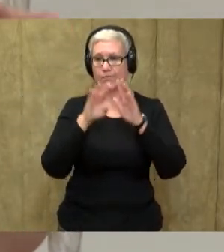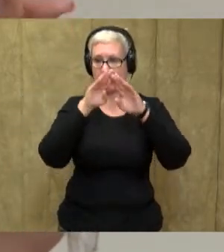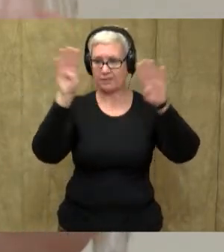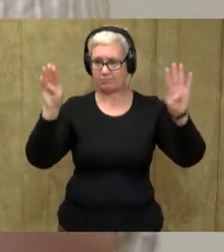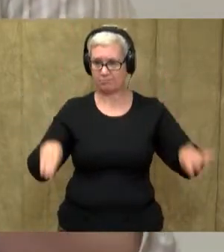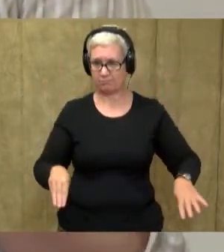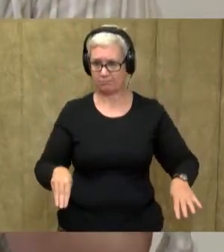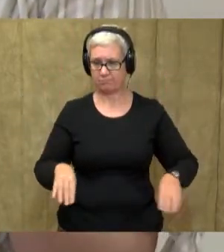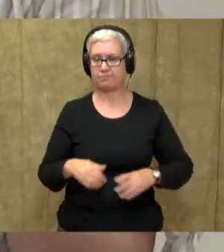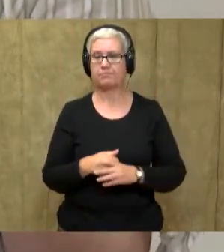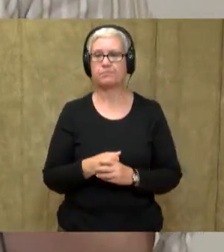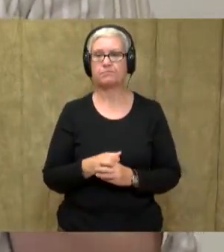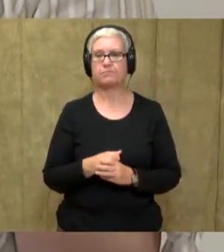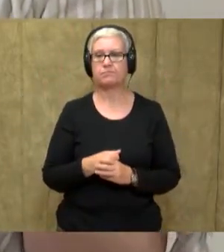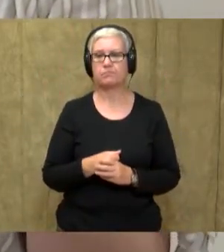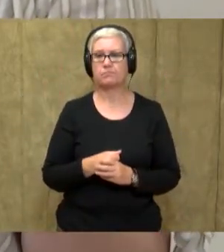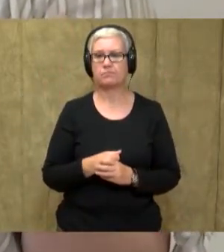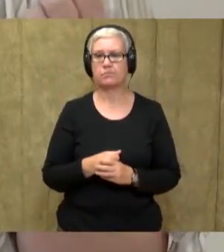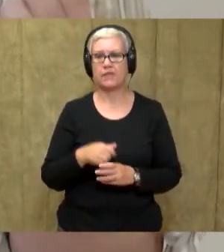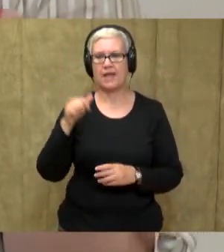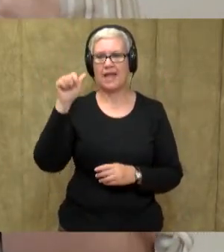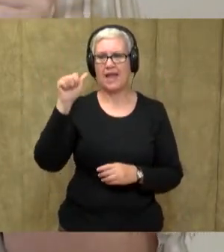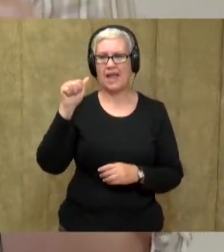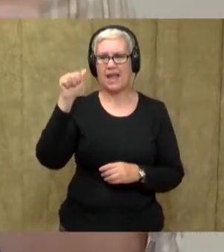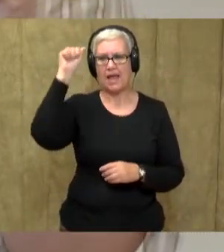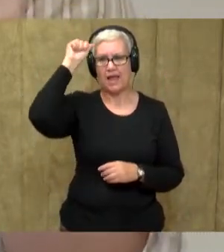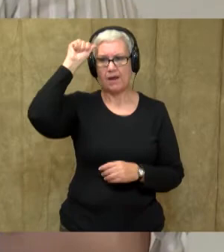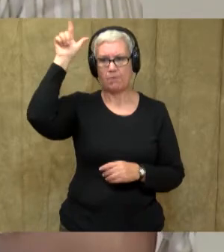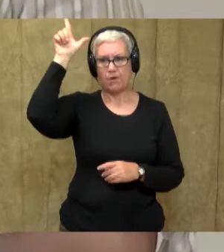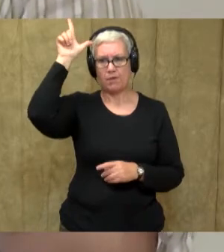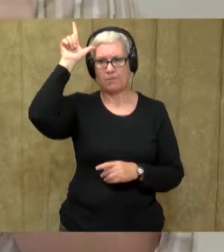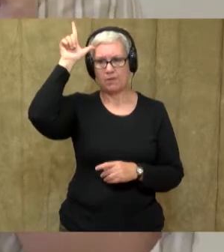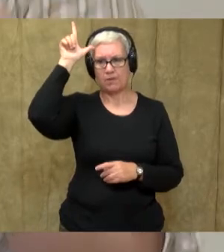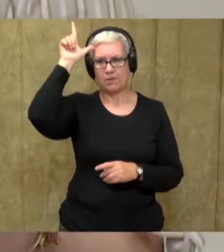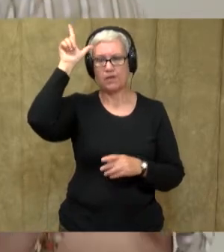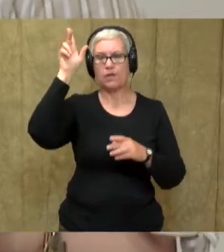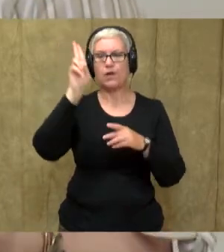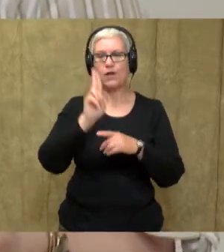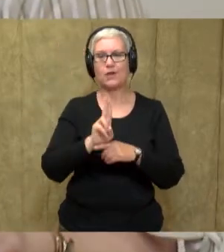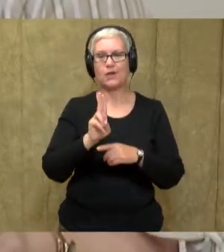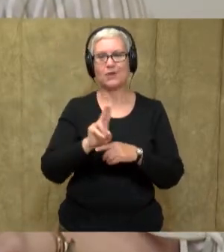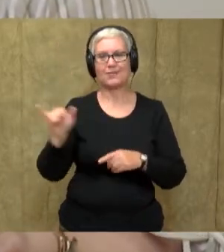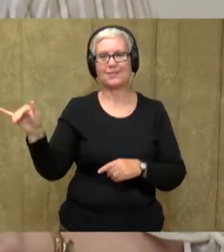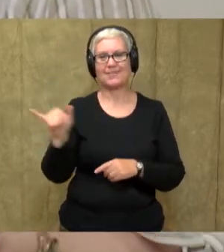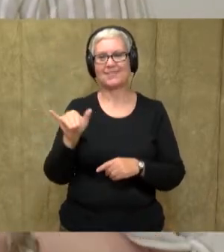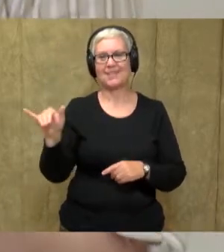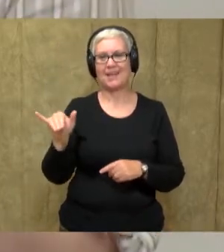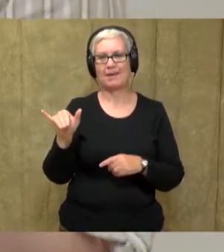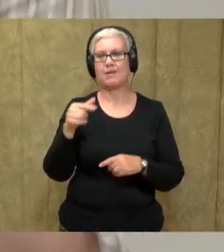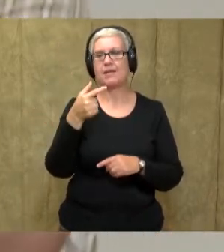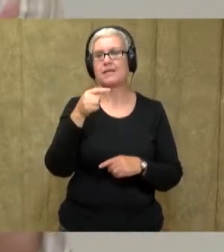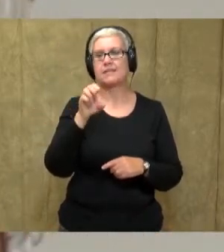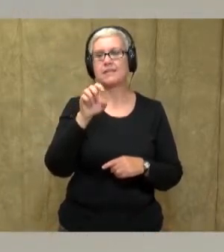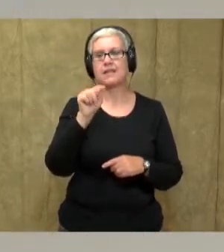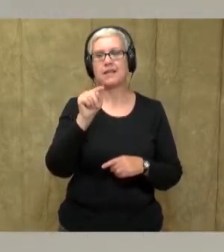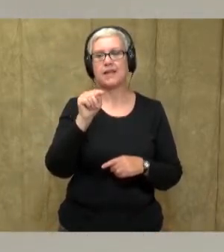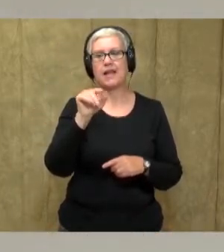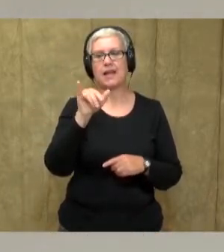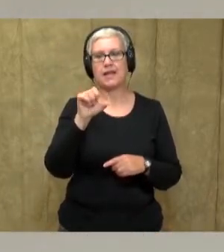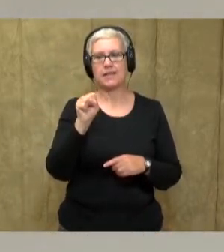When Abraham Lincoln himself used very similar phrasing in the Gettysburg Address. So that